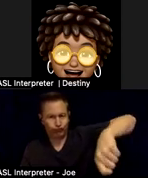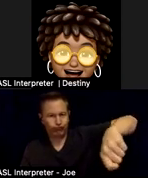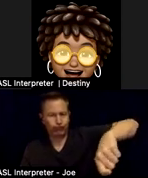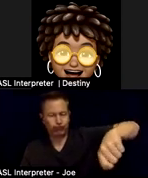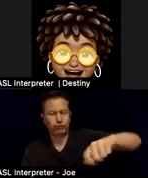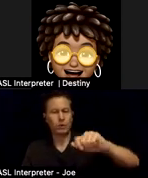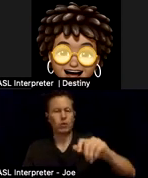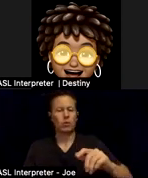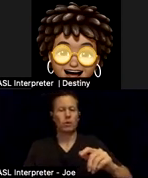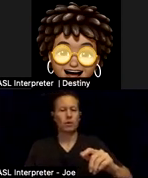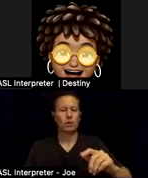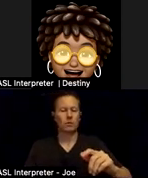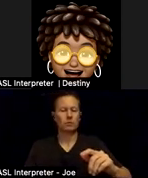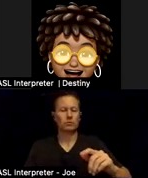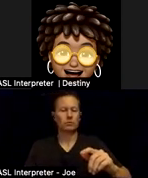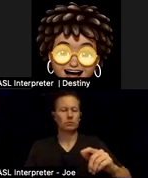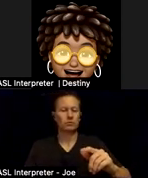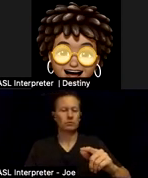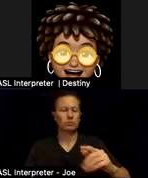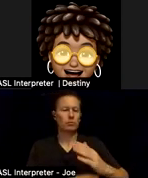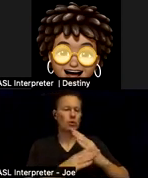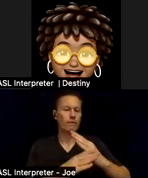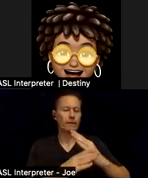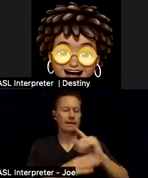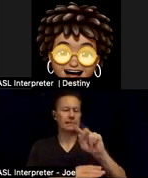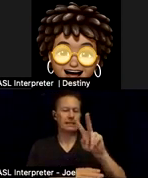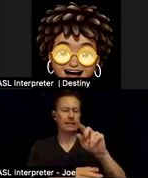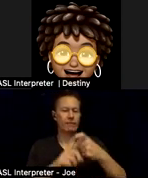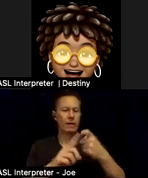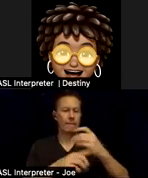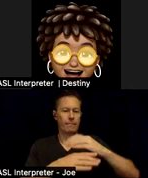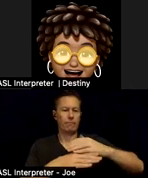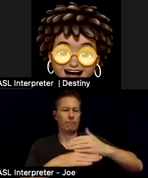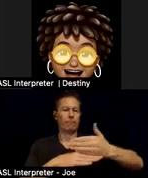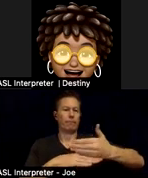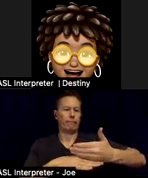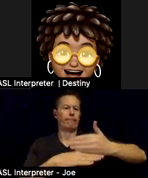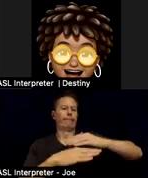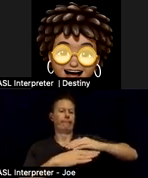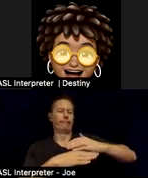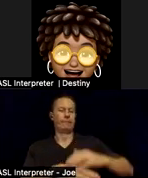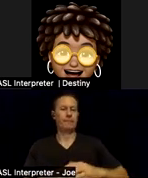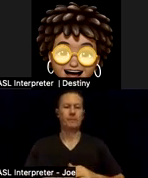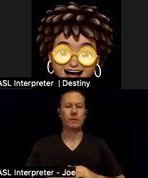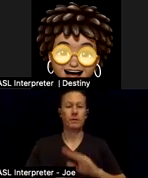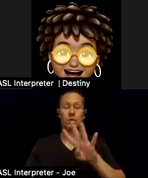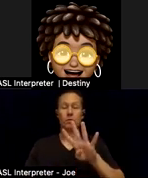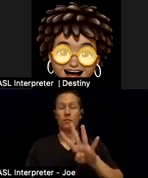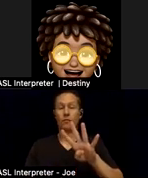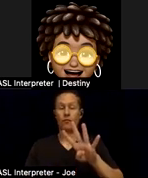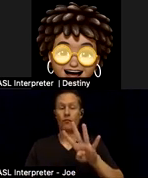from falling backwards. In addition, a 2018 study revealed that about